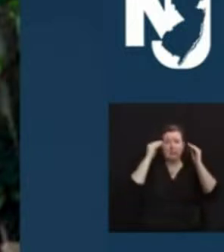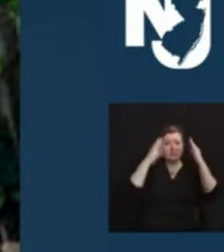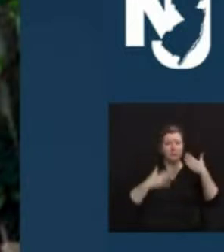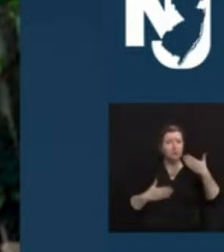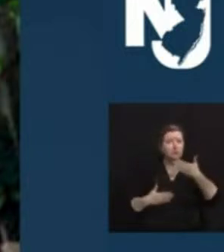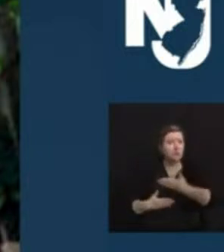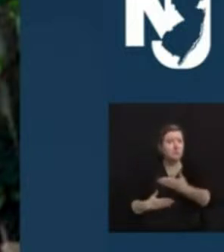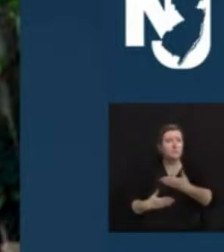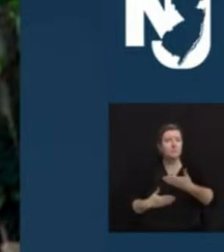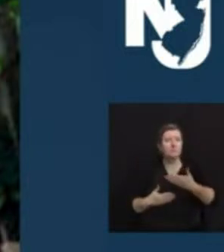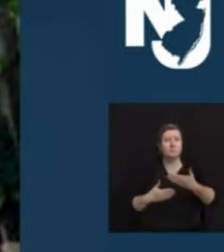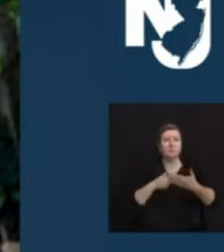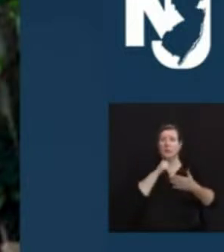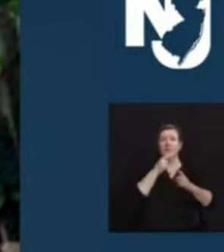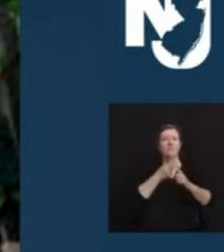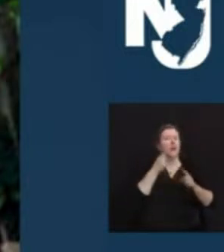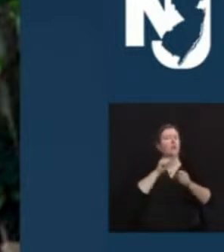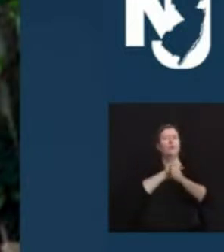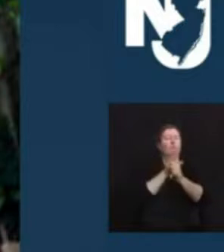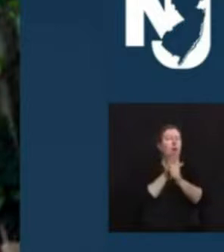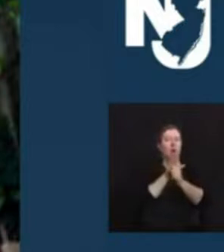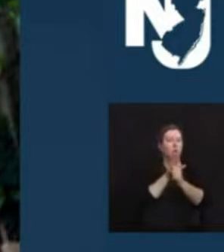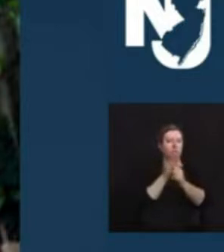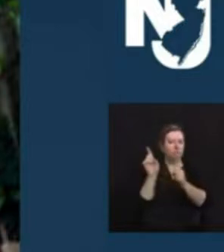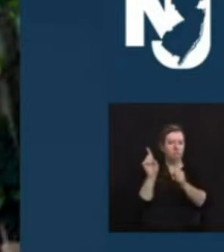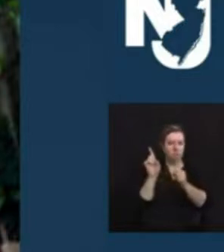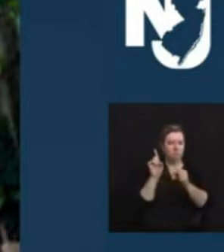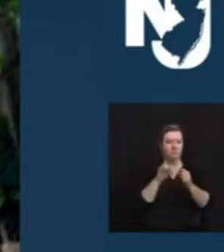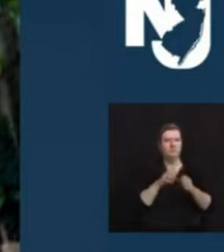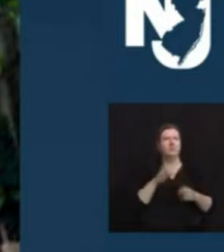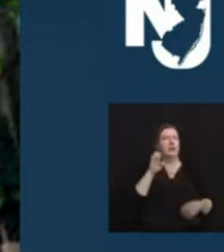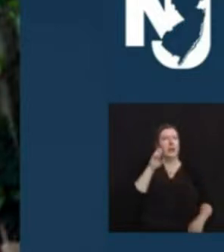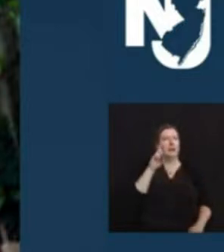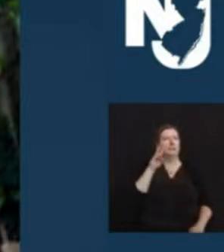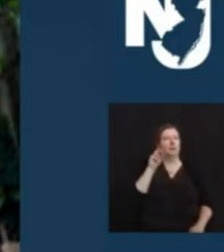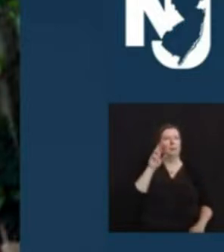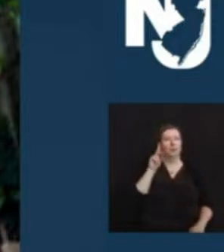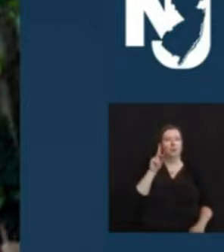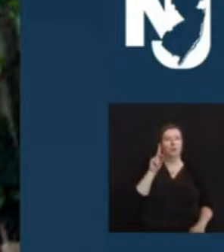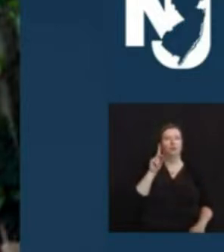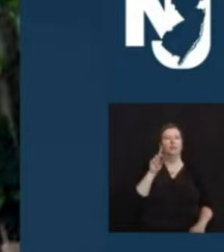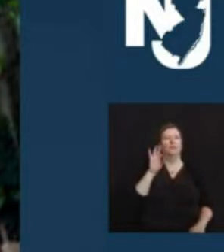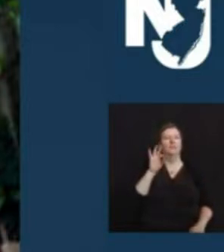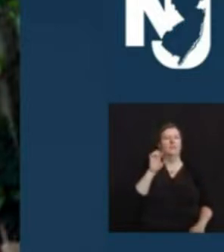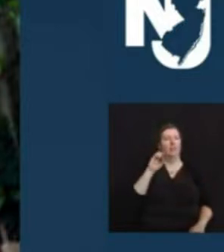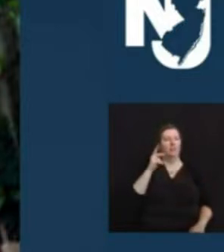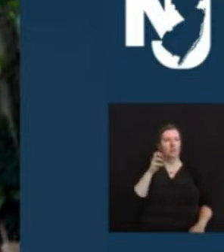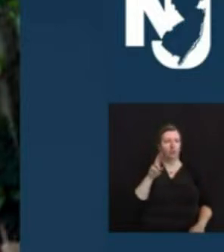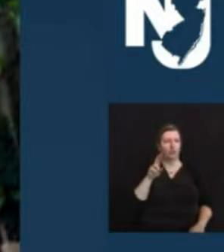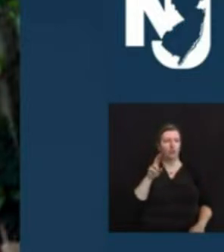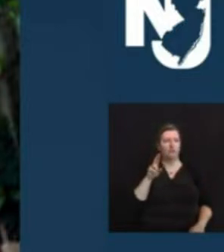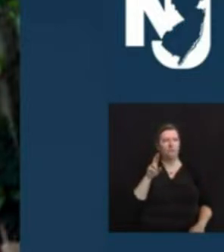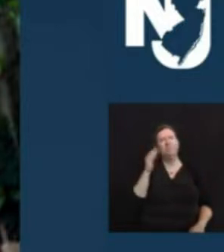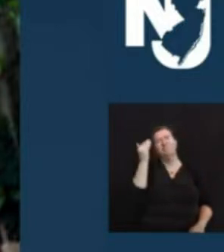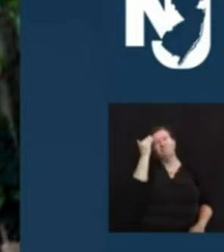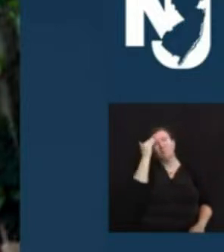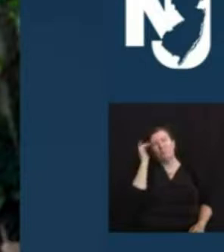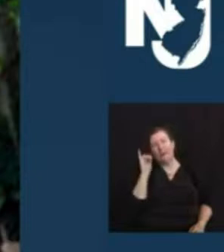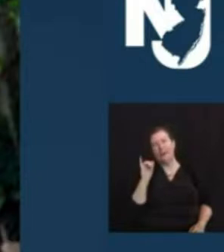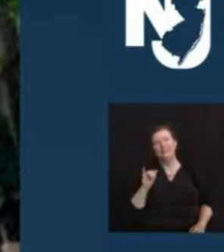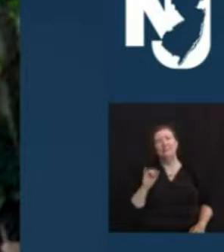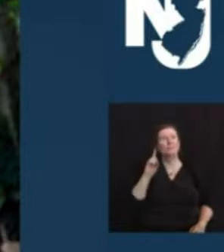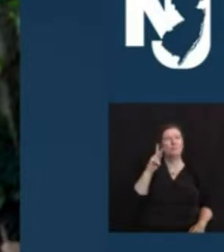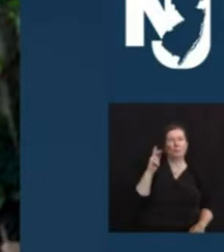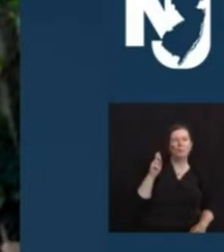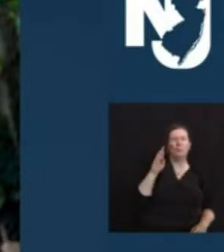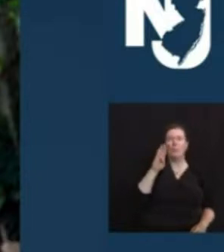from COVID. We lost Edward Ed Fletcher, the Elizabeth-raised rapper who took on the moniker Duke Booty